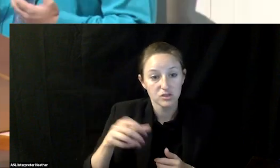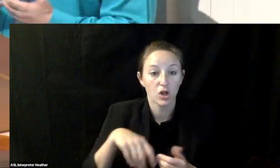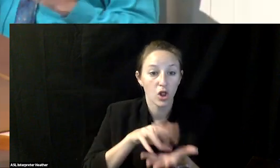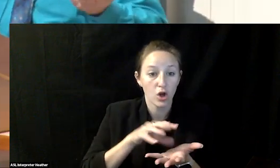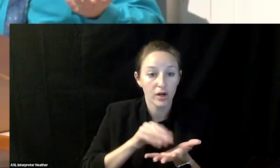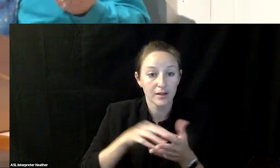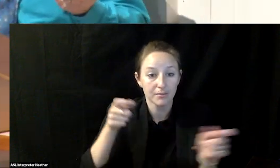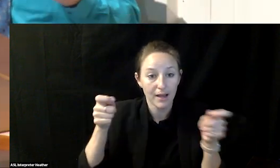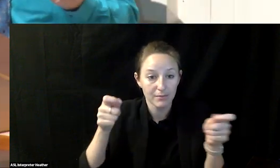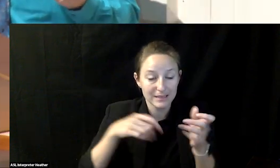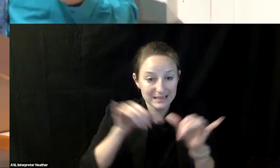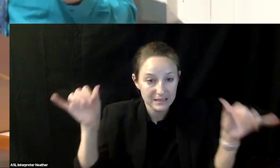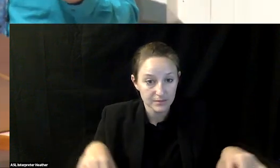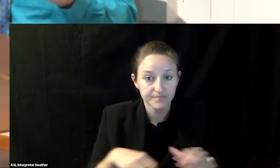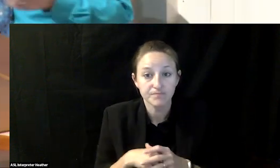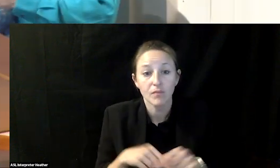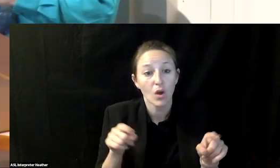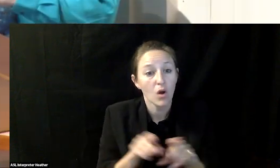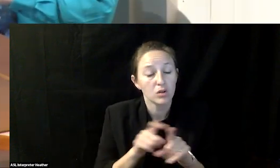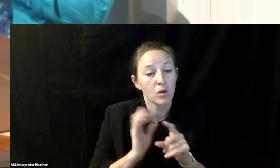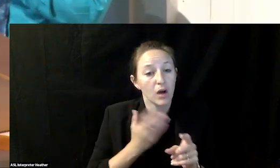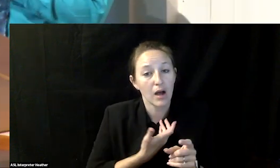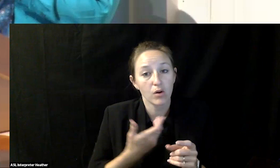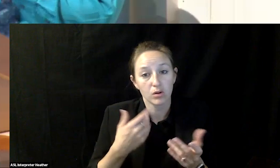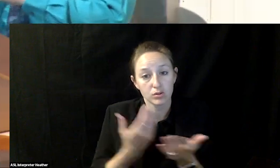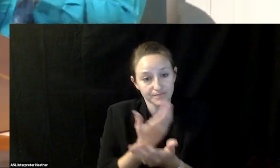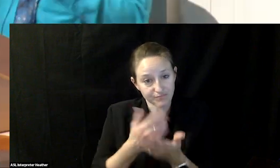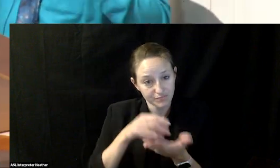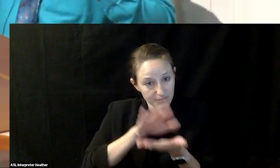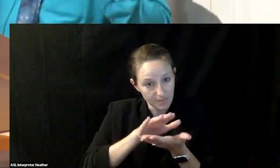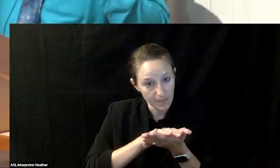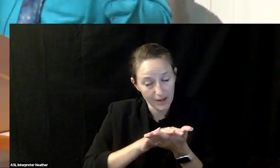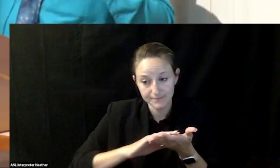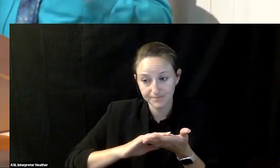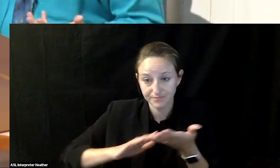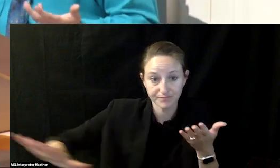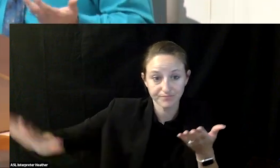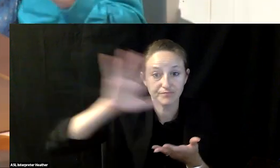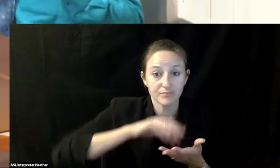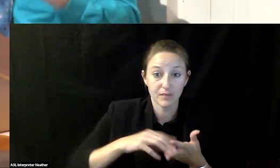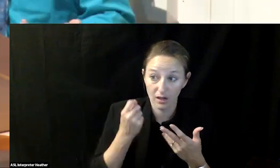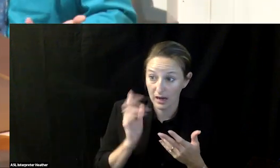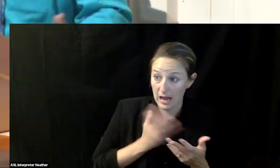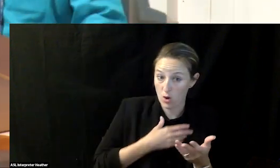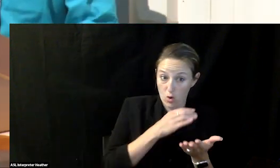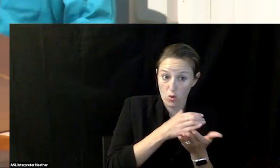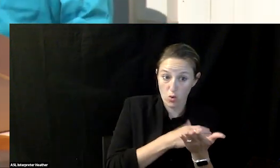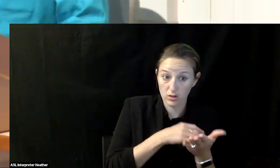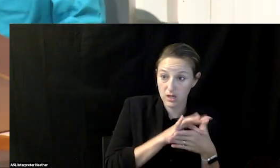all of our academic partners across the university that can help say, is my course content